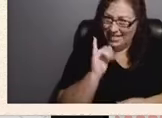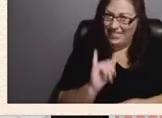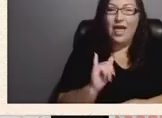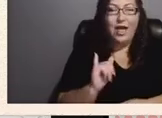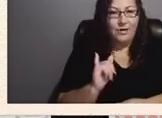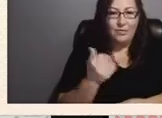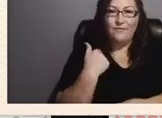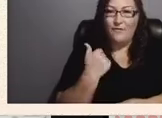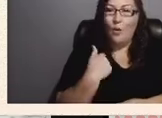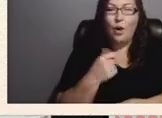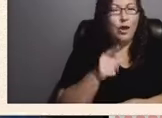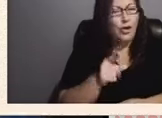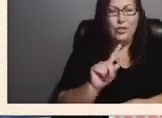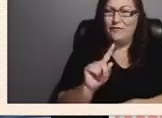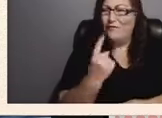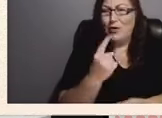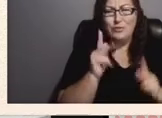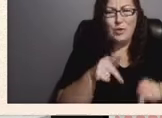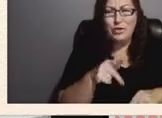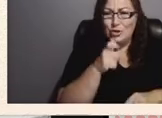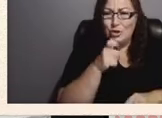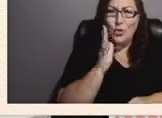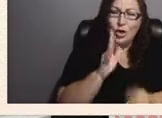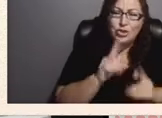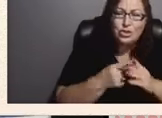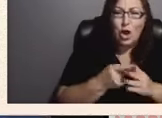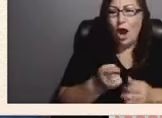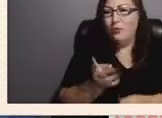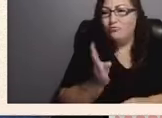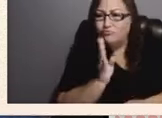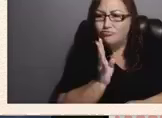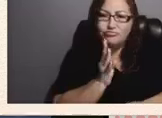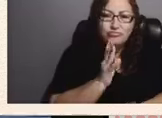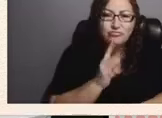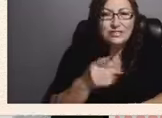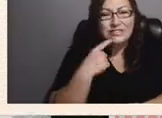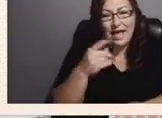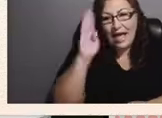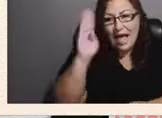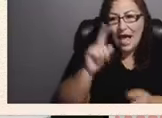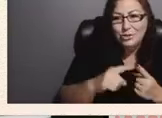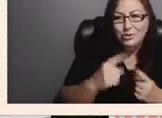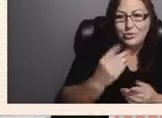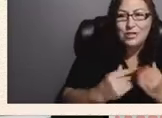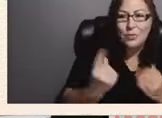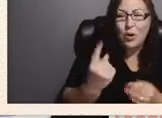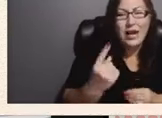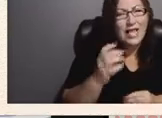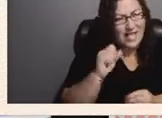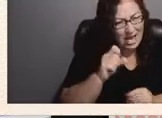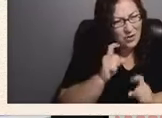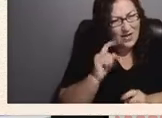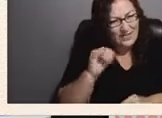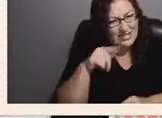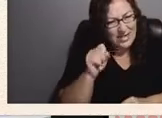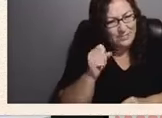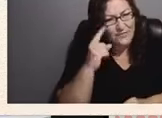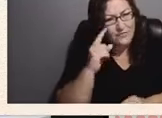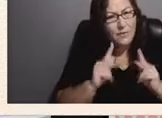first to strike up a conversation or say hi to somebody. Can you give us some tips for people that might not be able to step out of